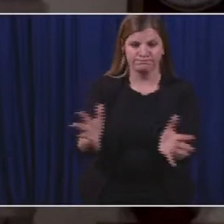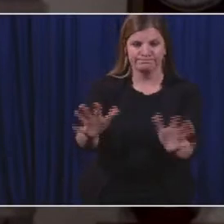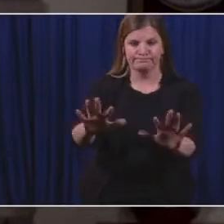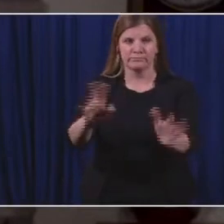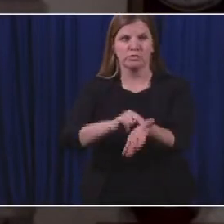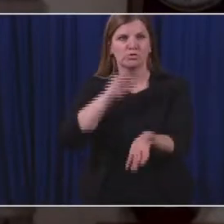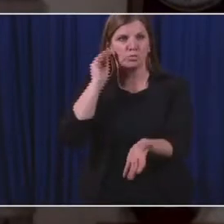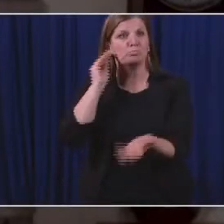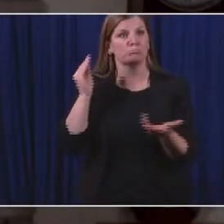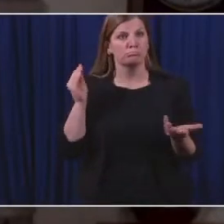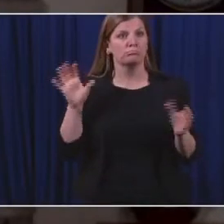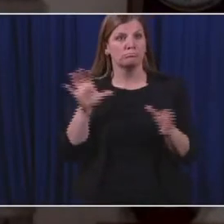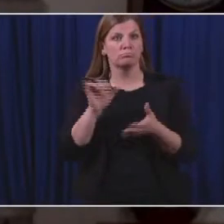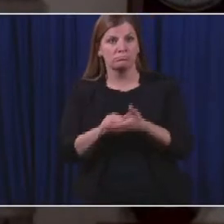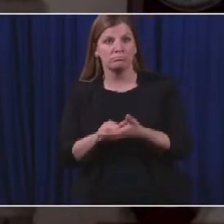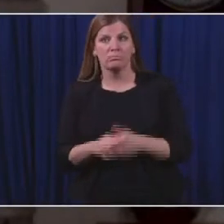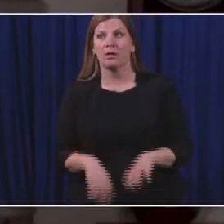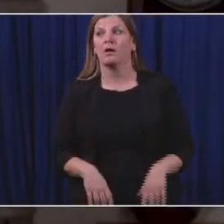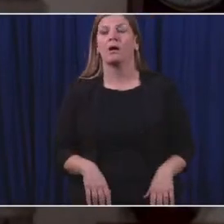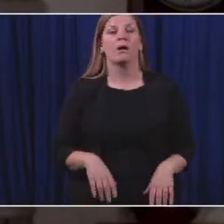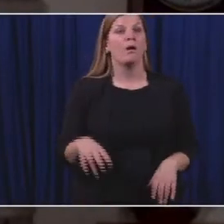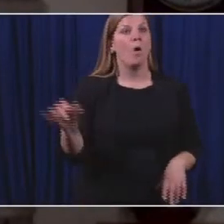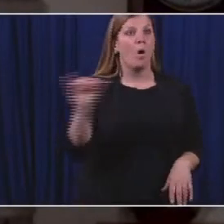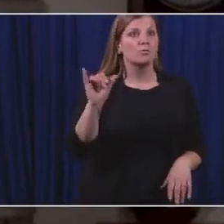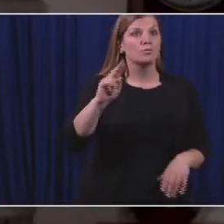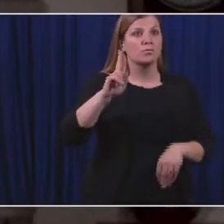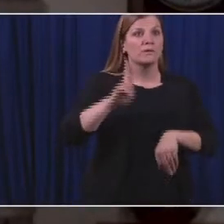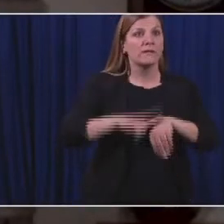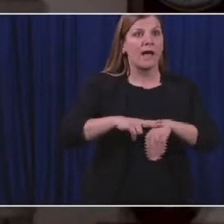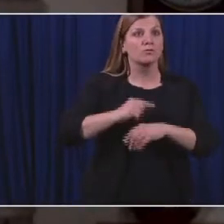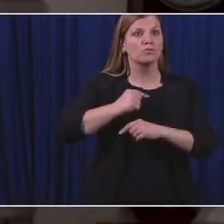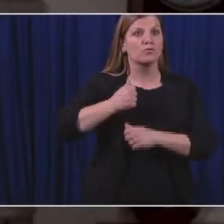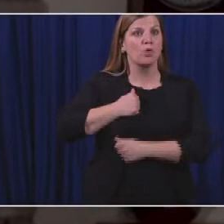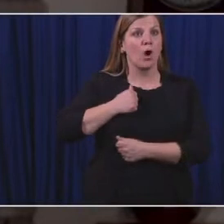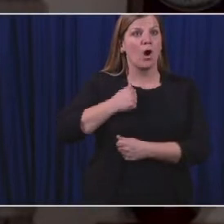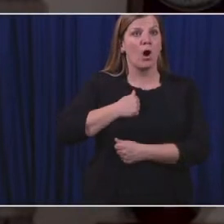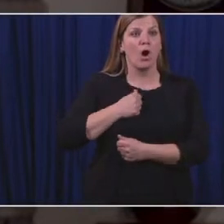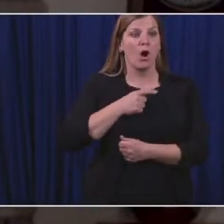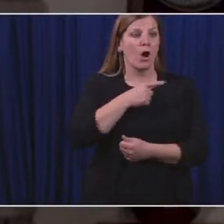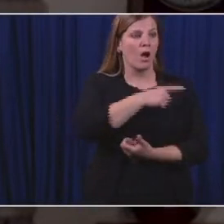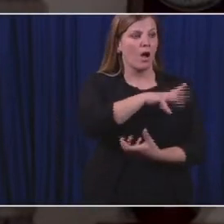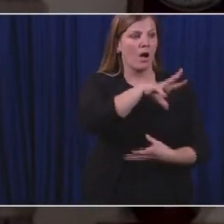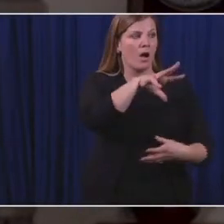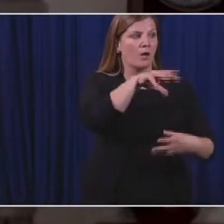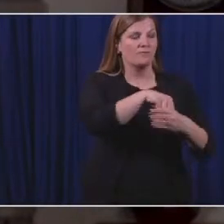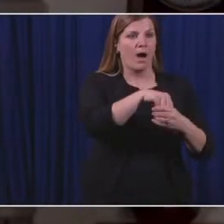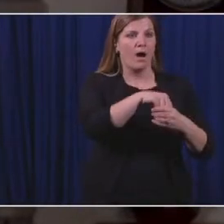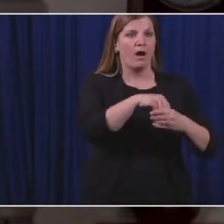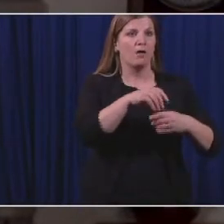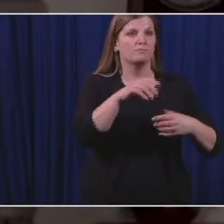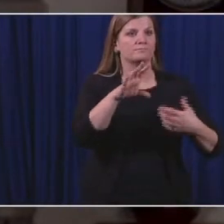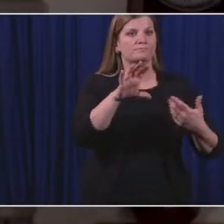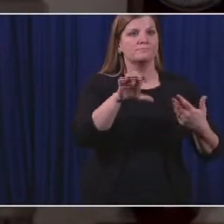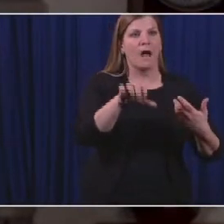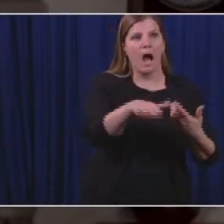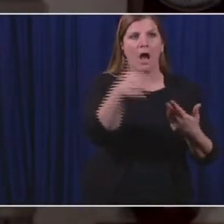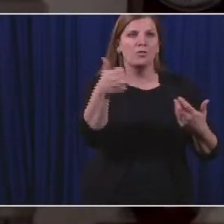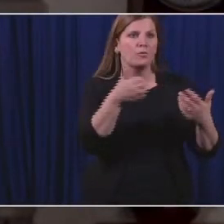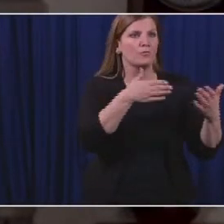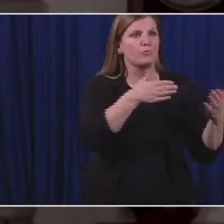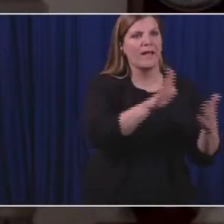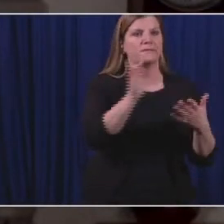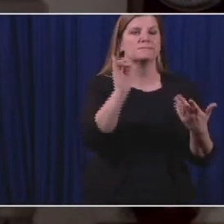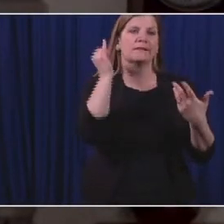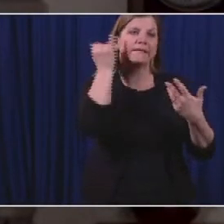The Guard is also available in regard to a situation on a very limited basis, but if there's a crisis